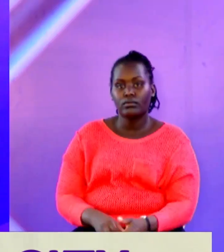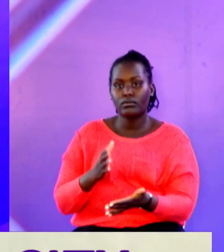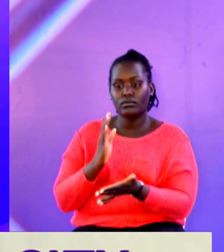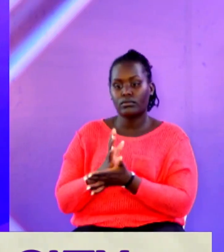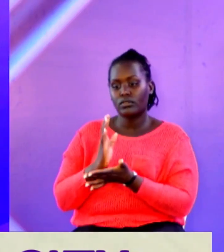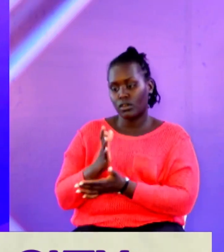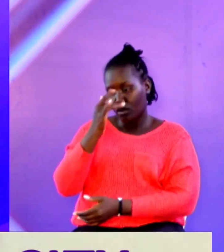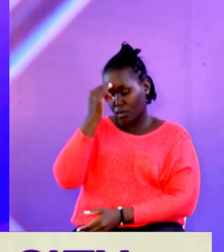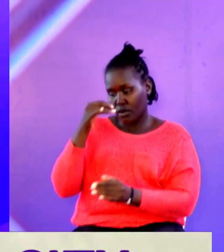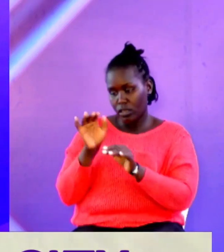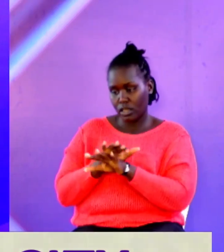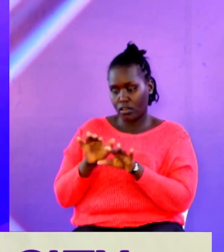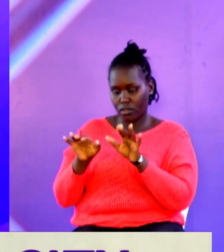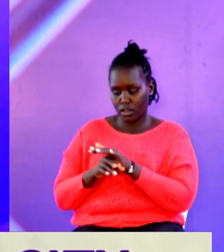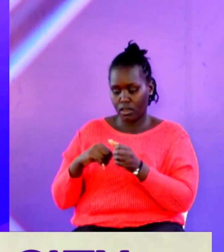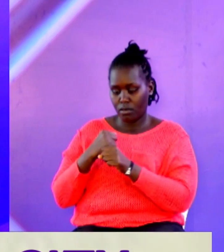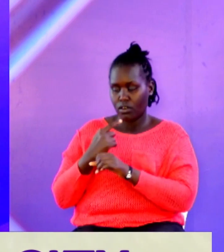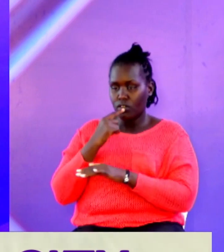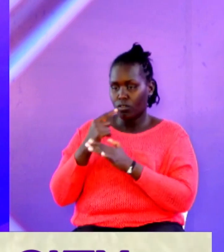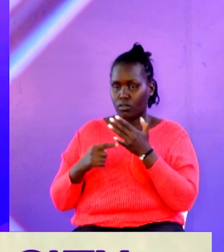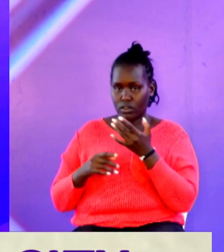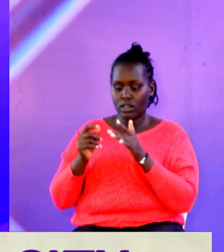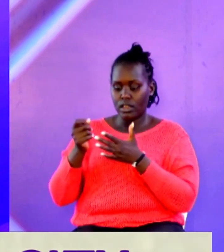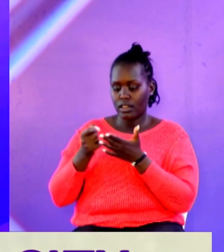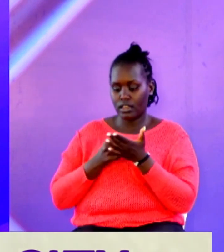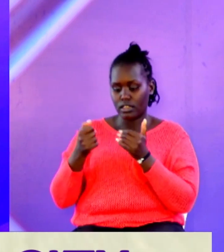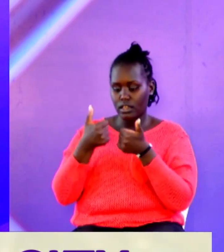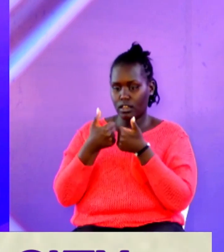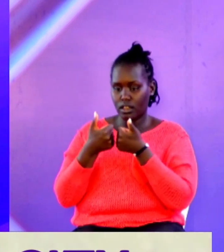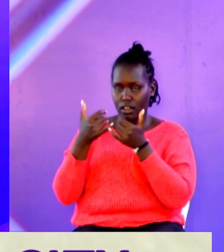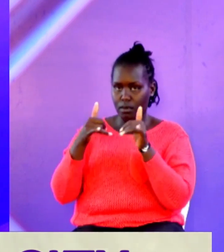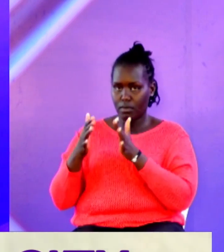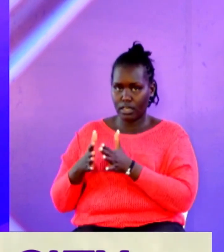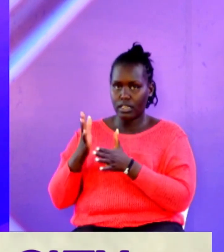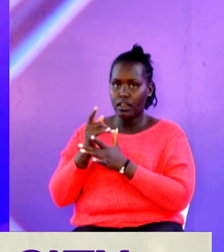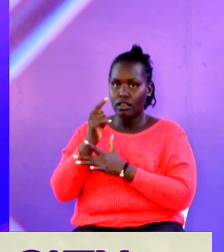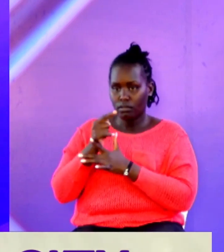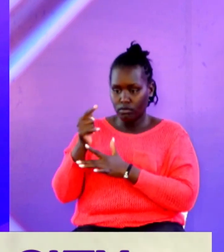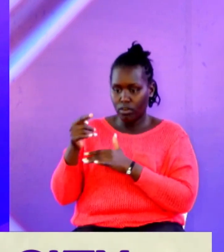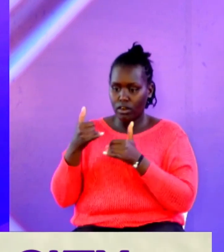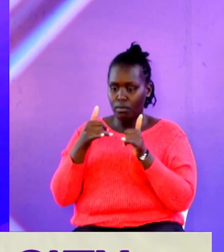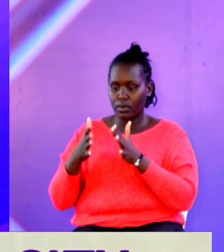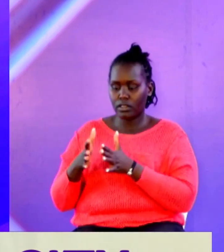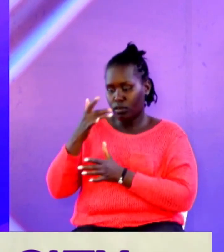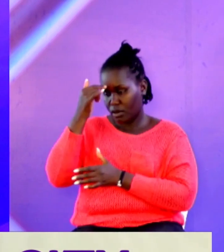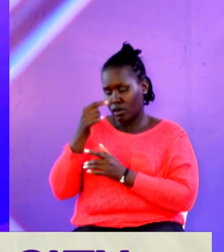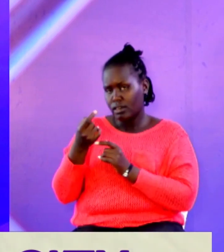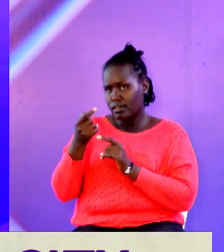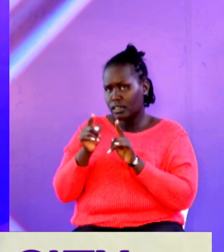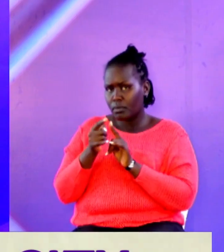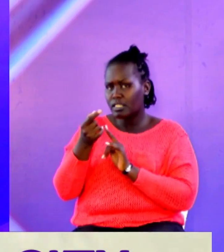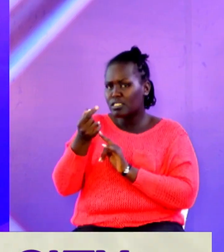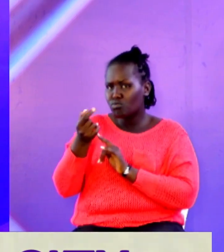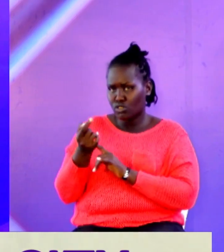because every team is making sure that they sign the players and the right players, because even small clubs like